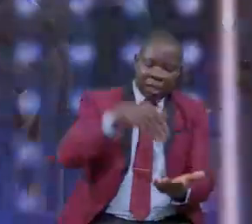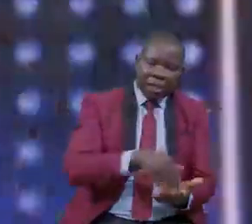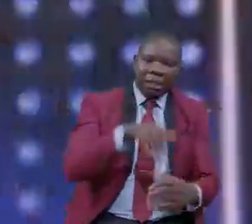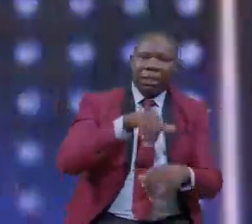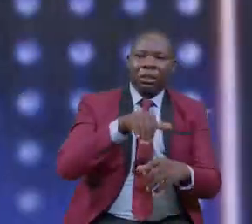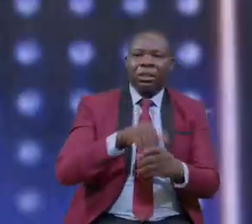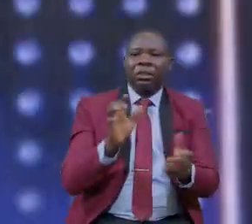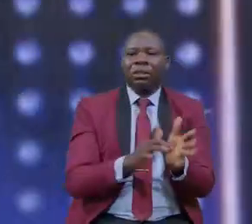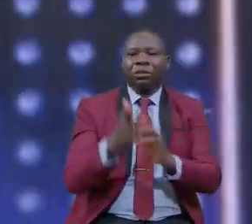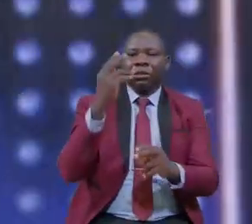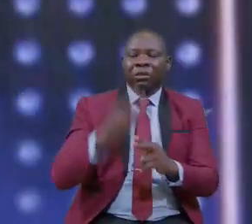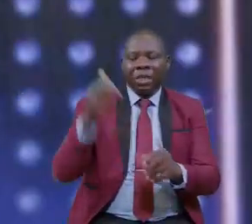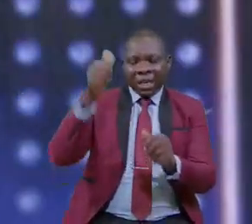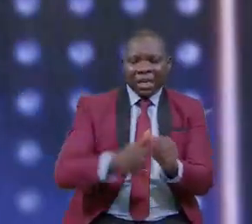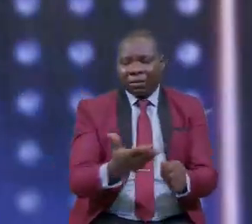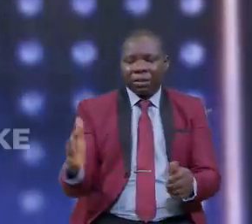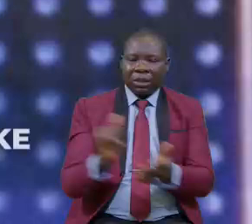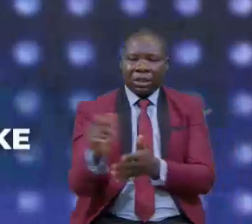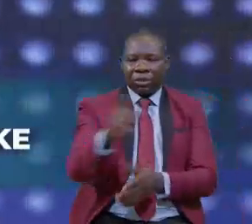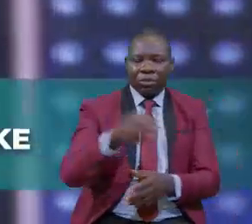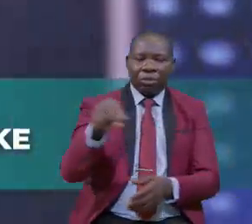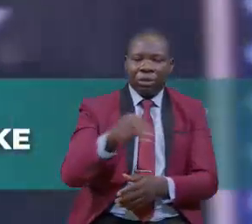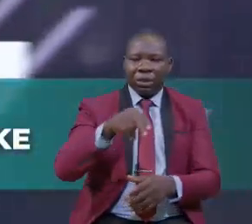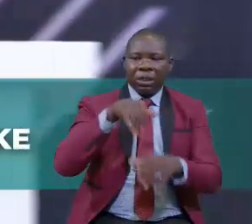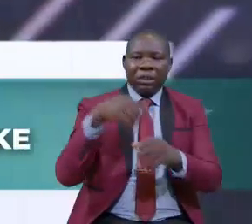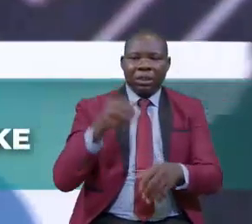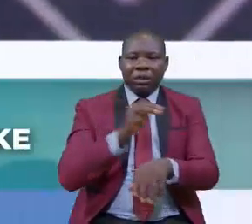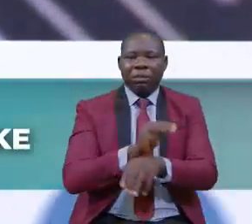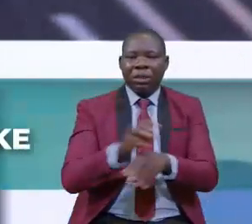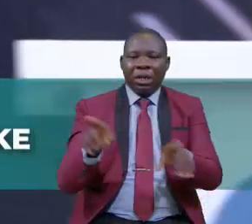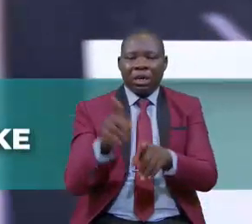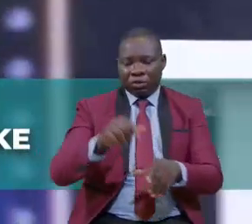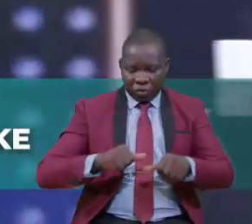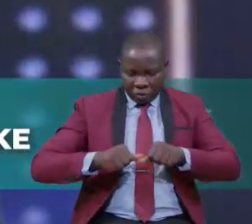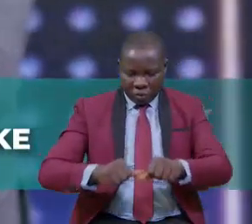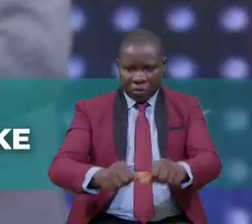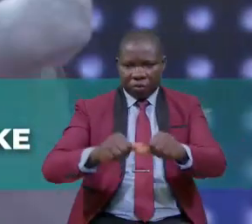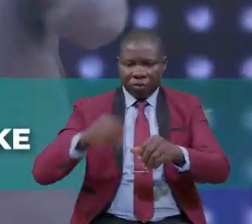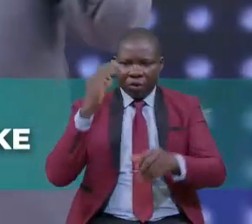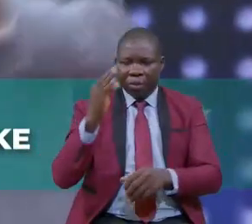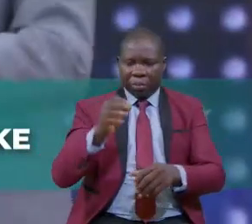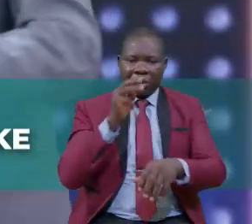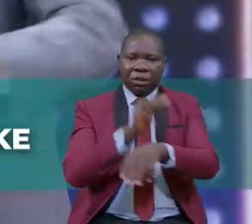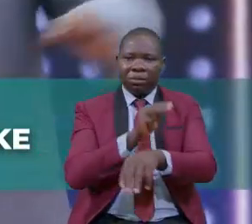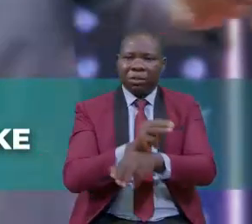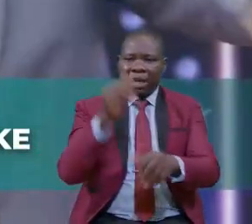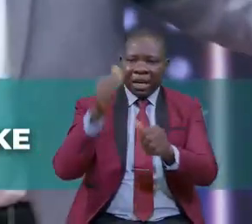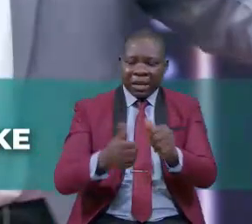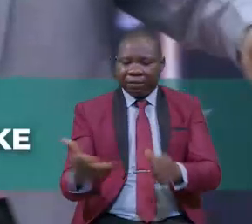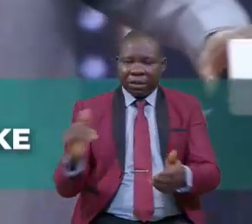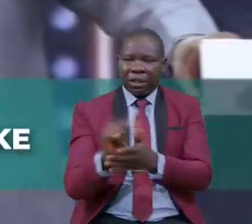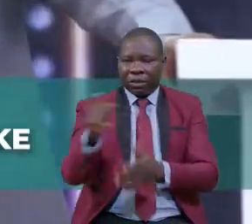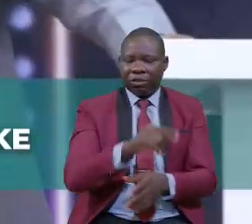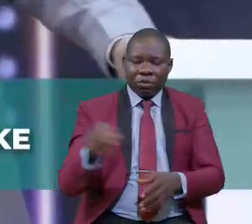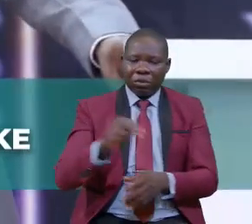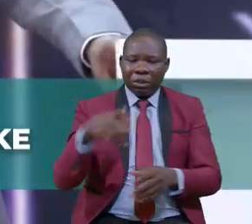Everything you need in the ministry, as you move on, as you run on, as you preach, as you minister, everything you need, the